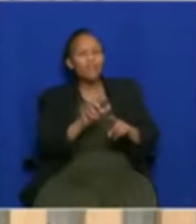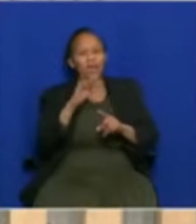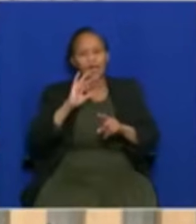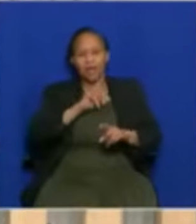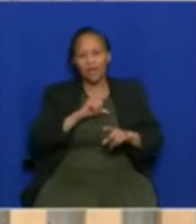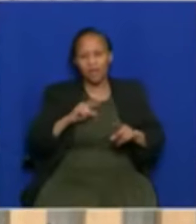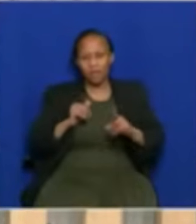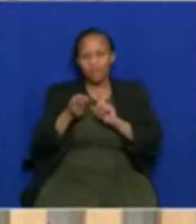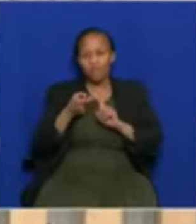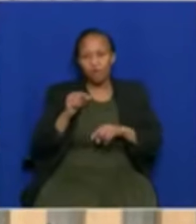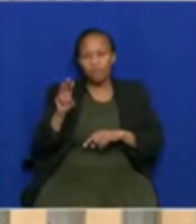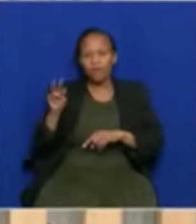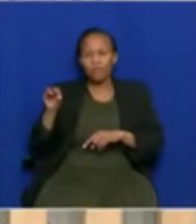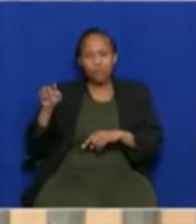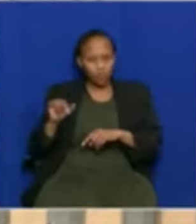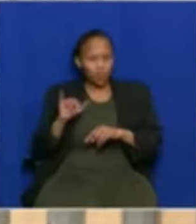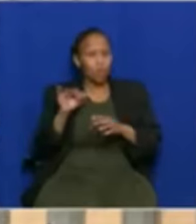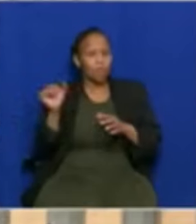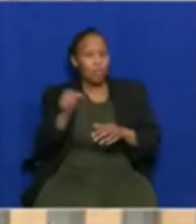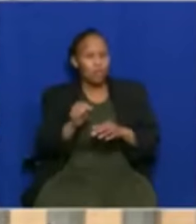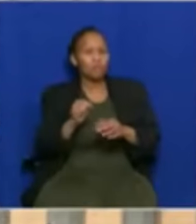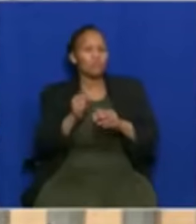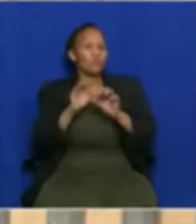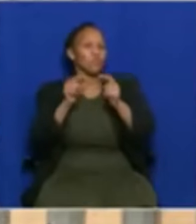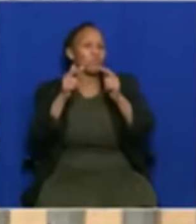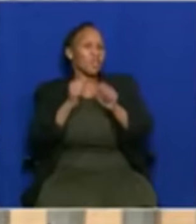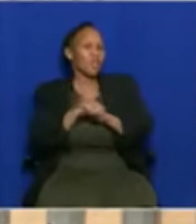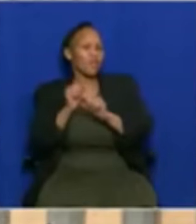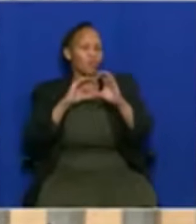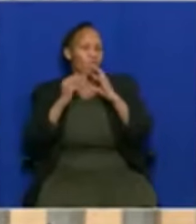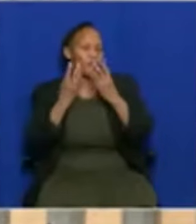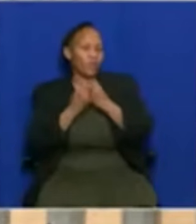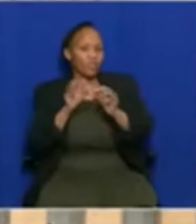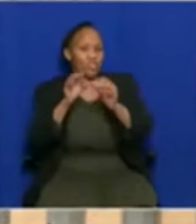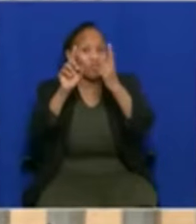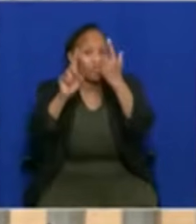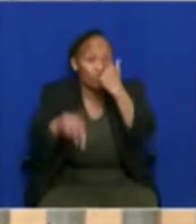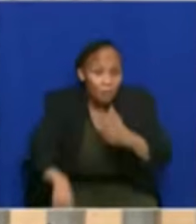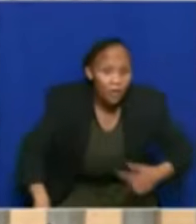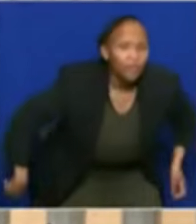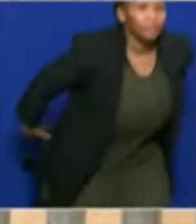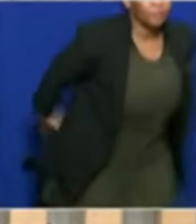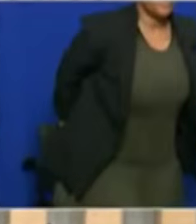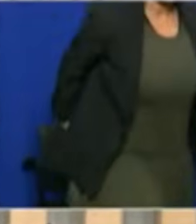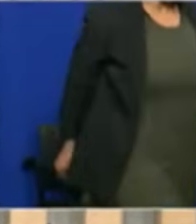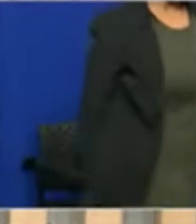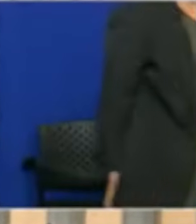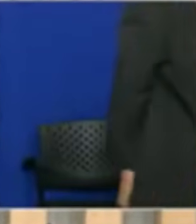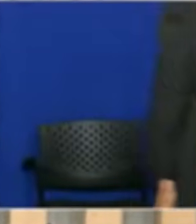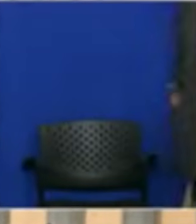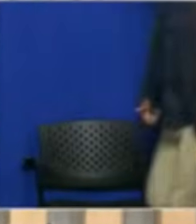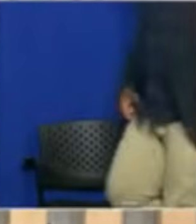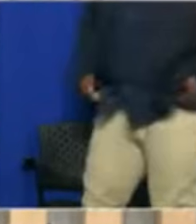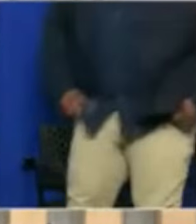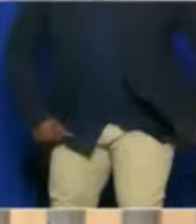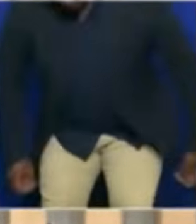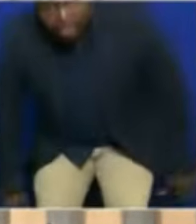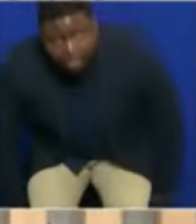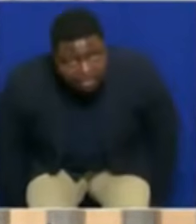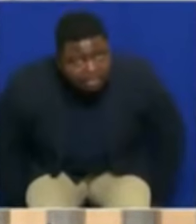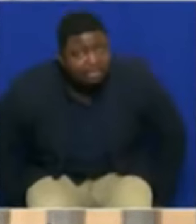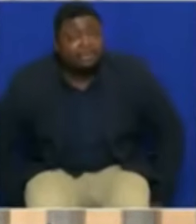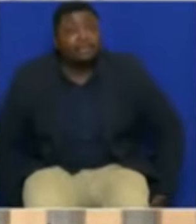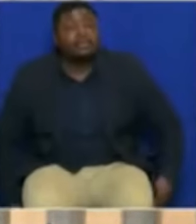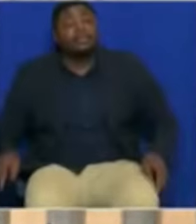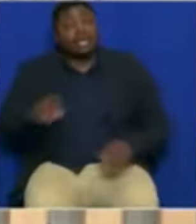Commissioner? No. You are investigating, apologies. You are investigating, you are authorized to investigate, you have your appointment letter